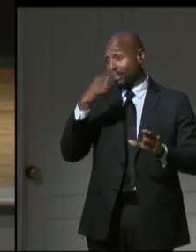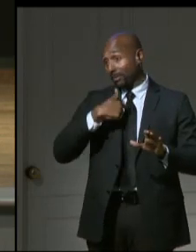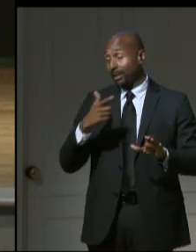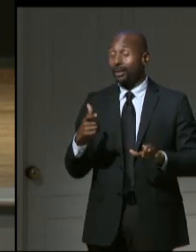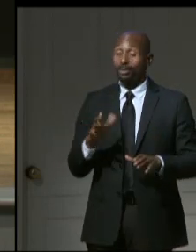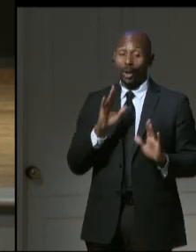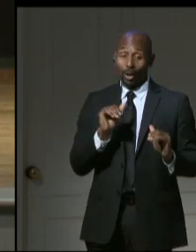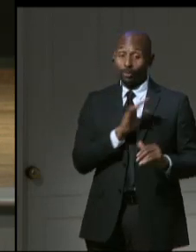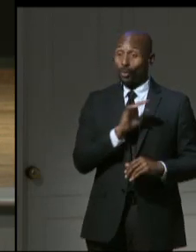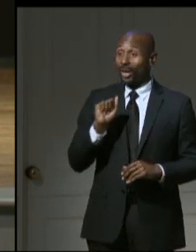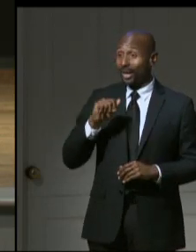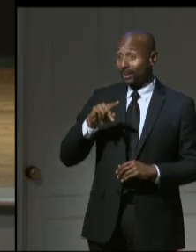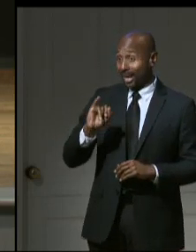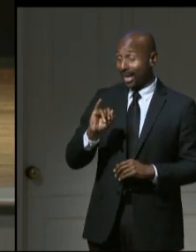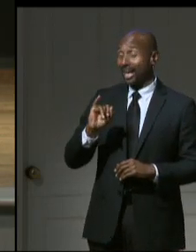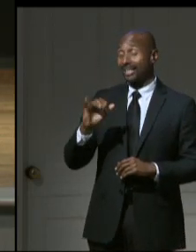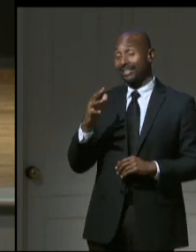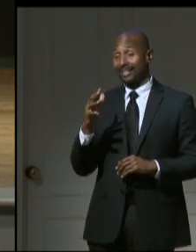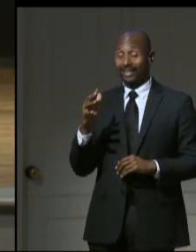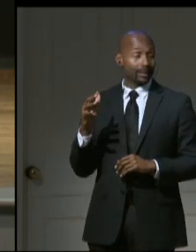your API is kind of.